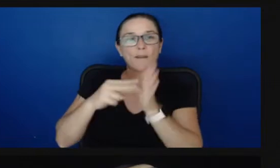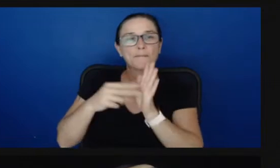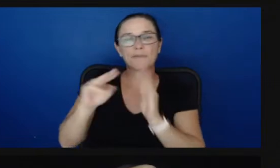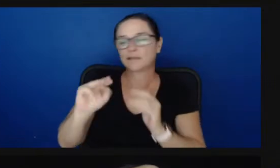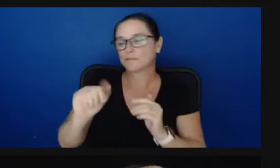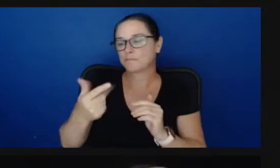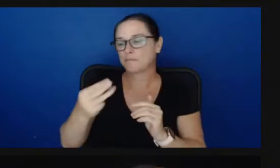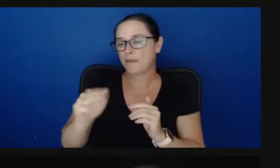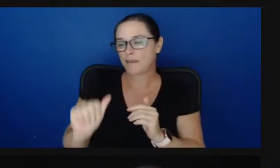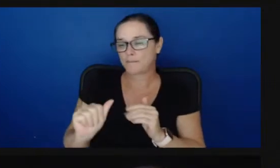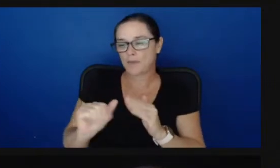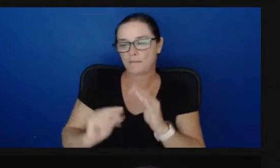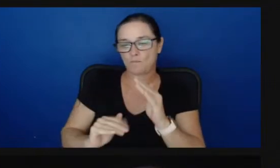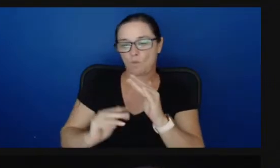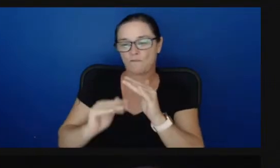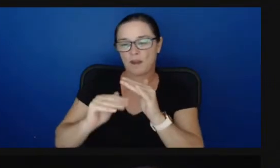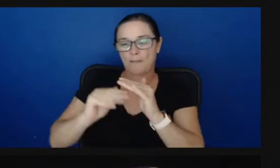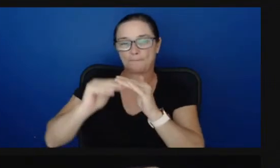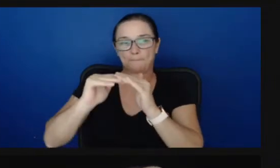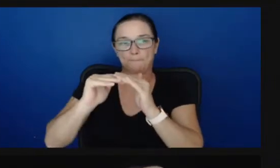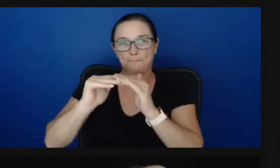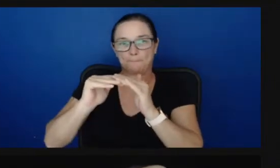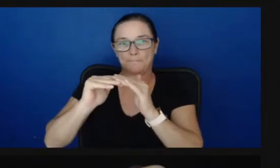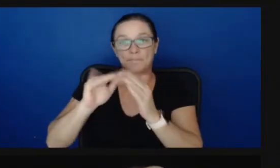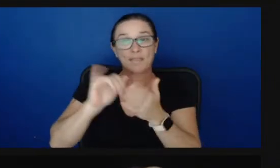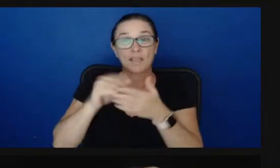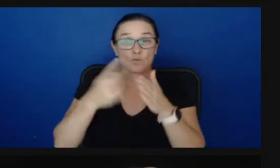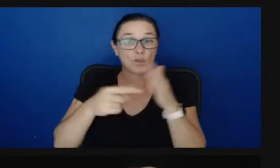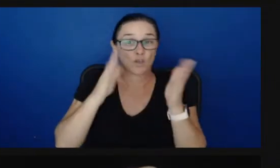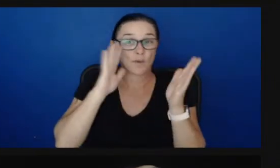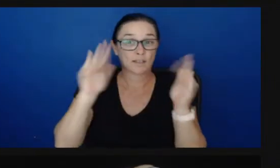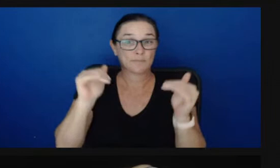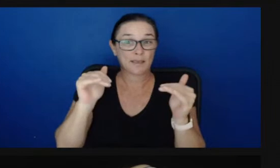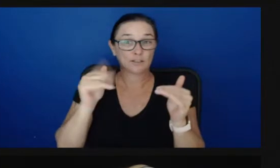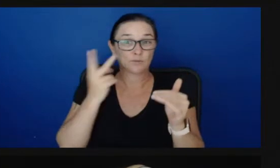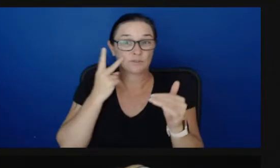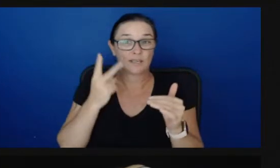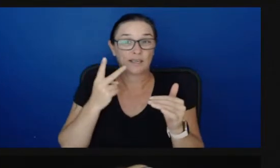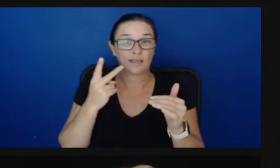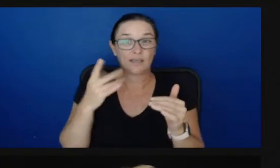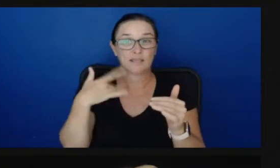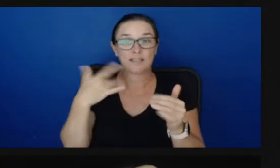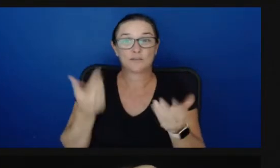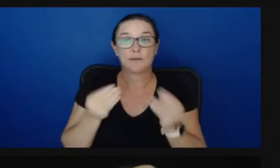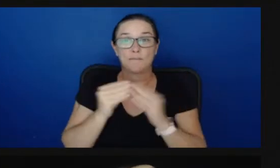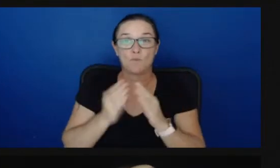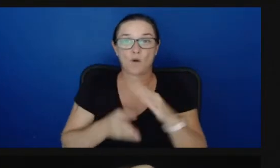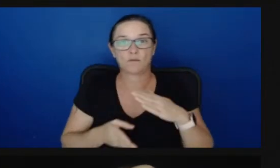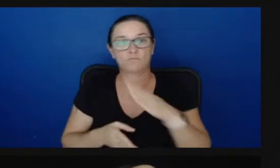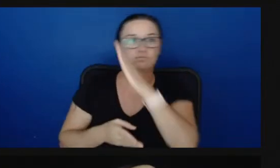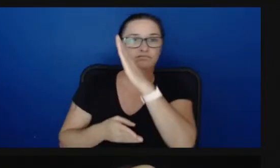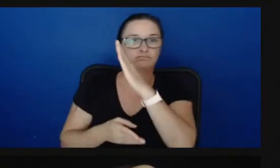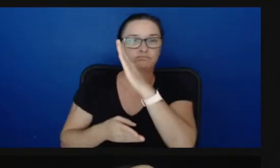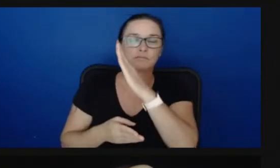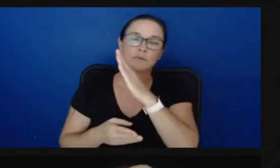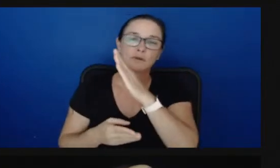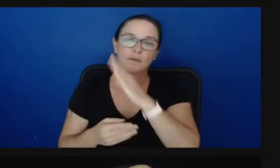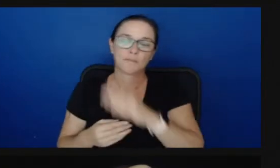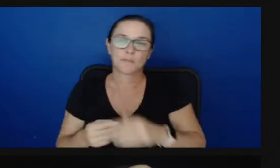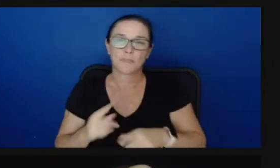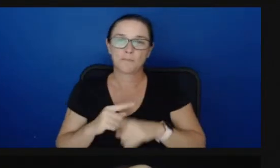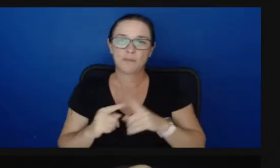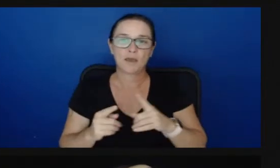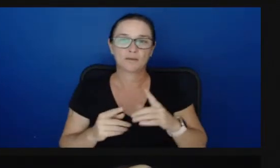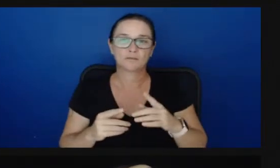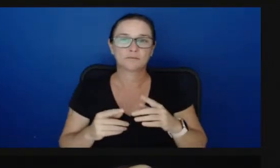volcano. Right? That's what you expect to see. Quite often it's steeper than that. But so you see it's a progression of